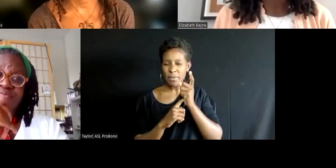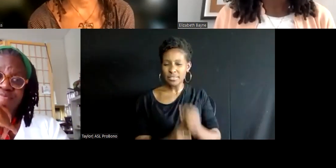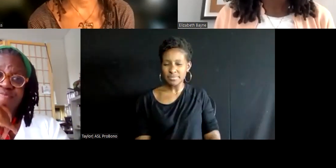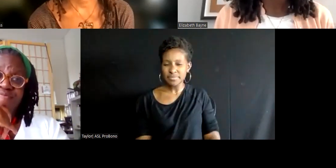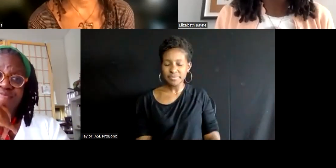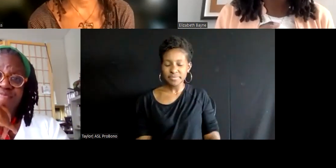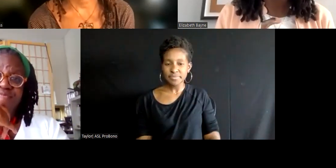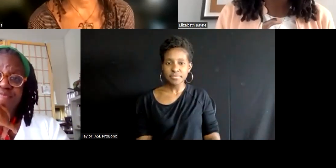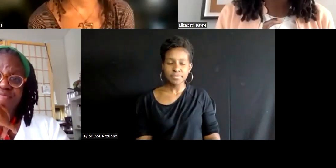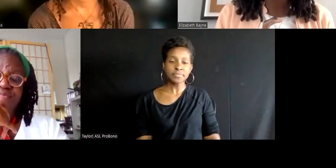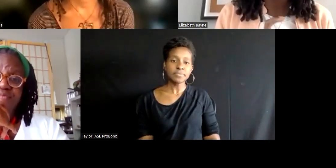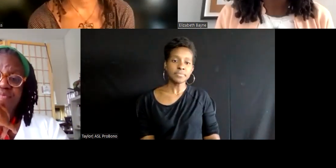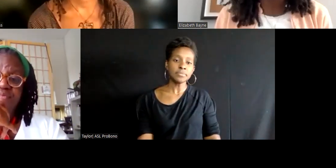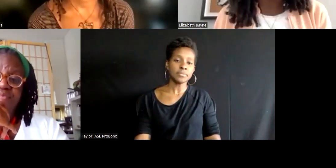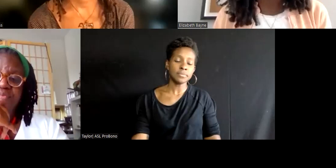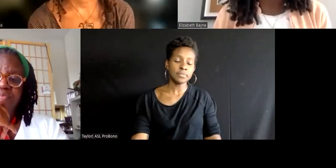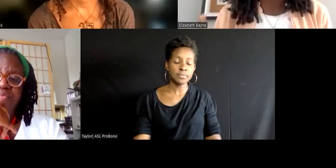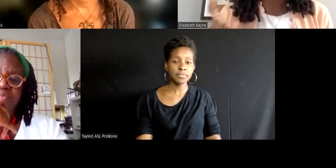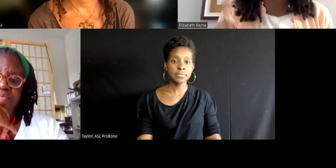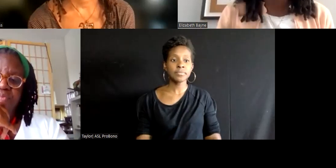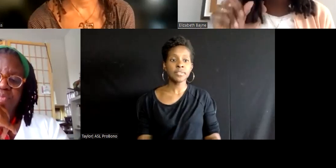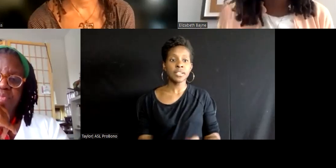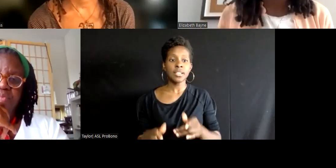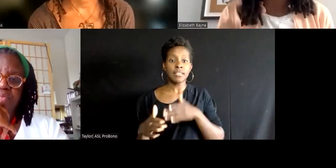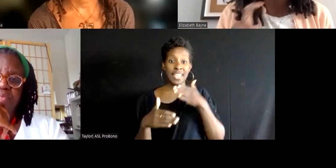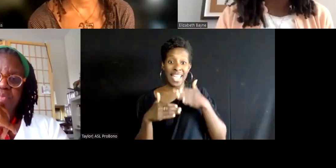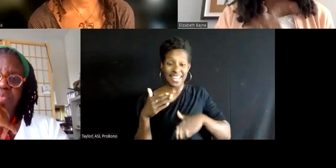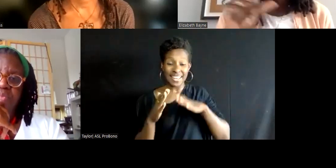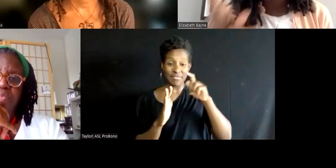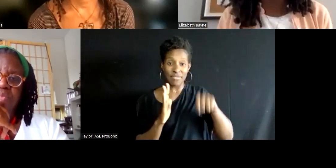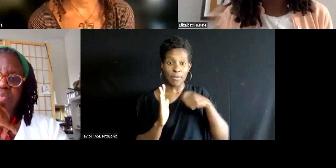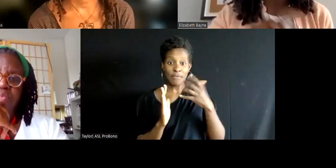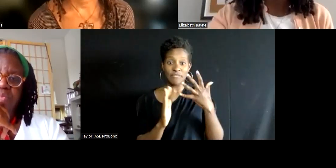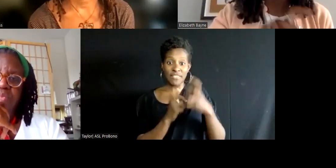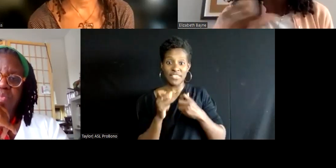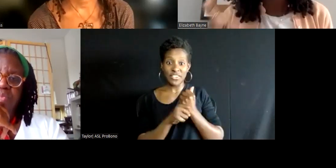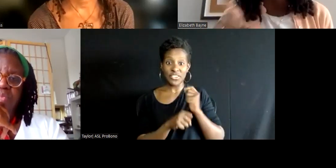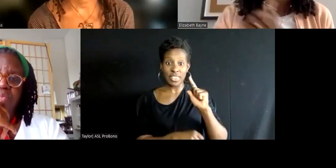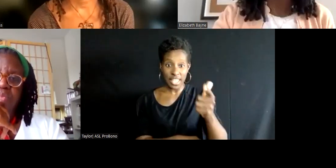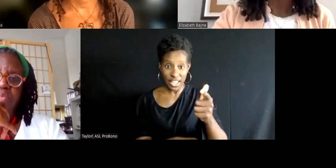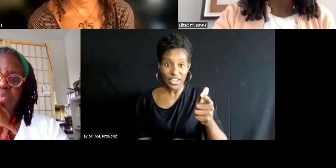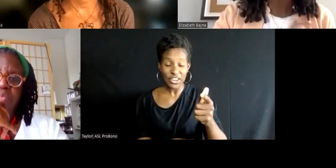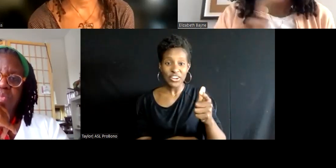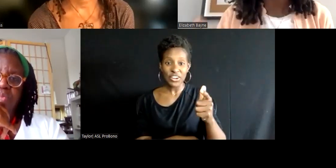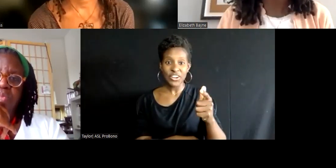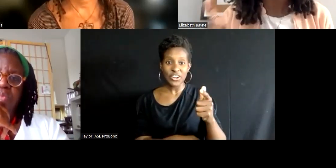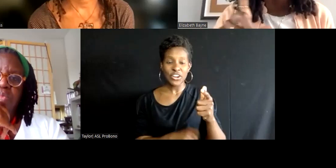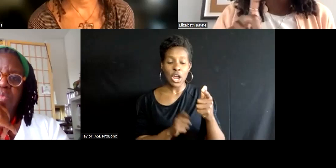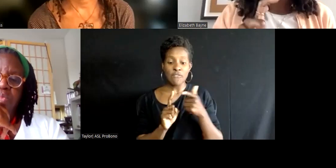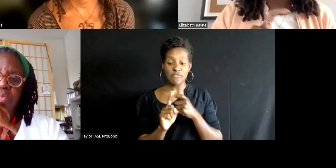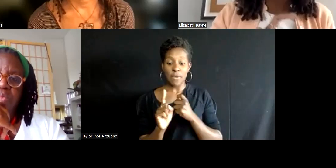then the ending of the film, though, 5 years later, she does come full circle from feeling less